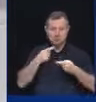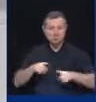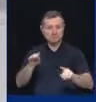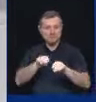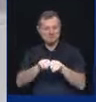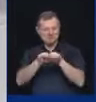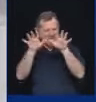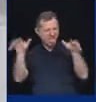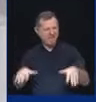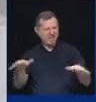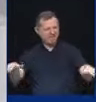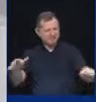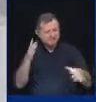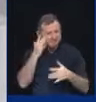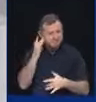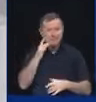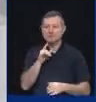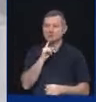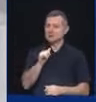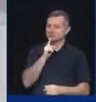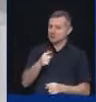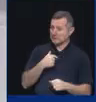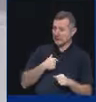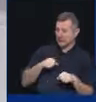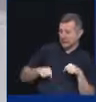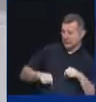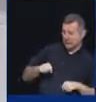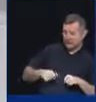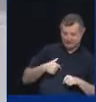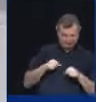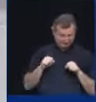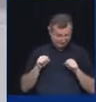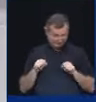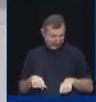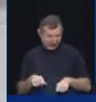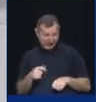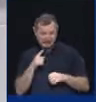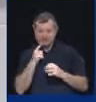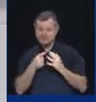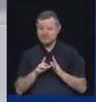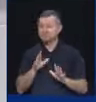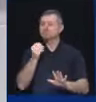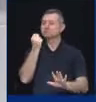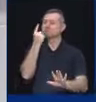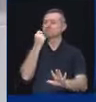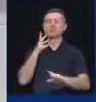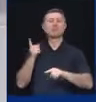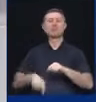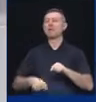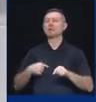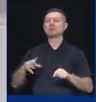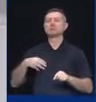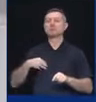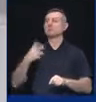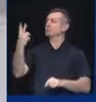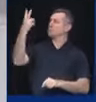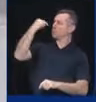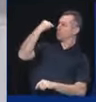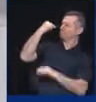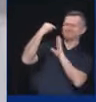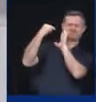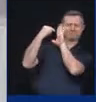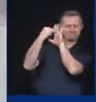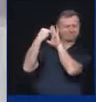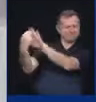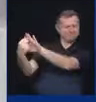could really pull it off, but no was never an option. The limitations imposed by COVID forced us